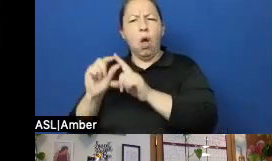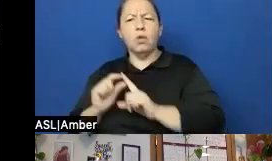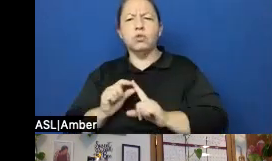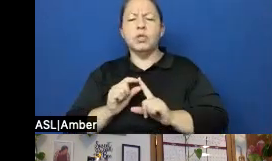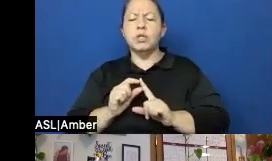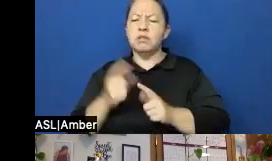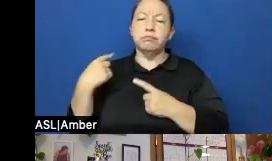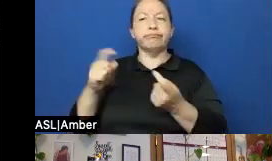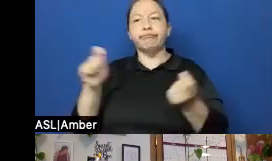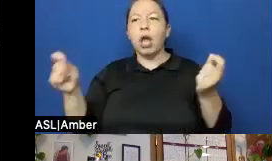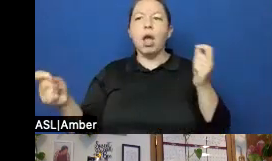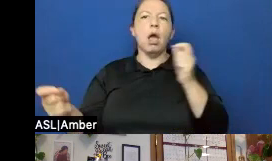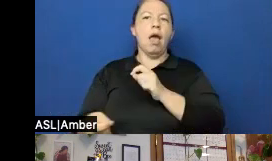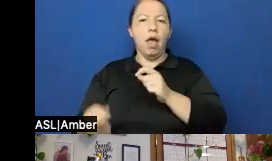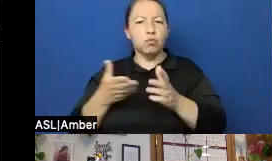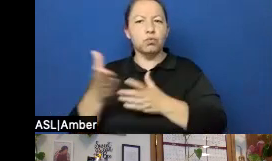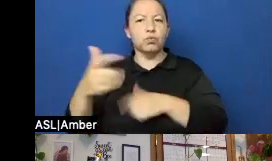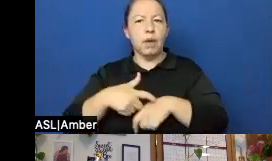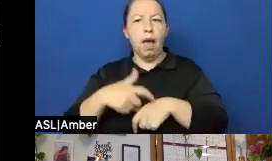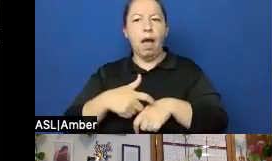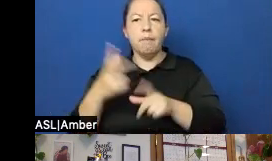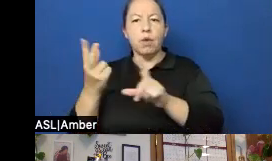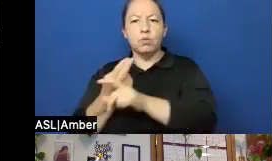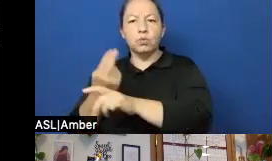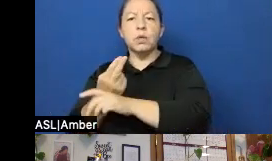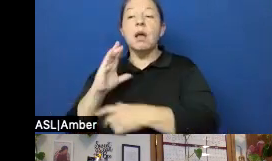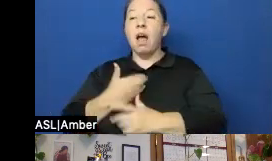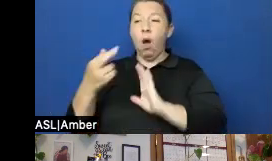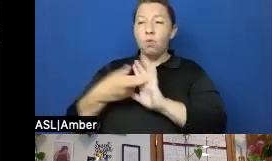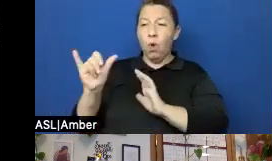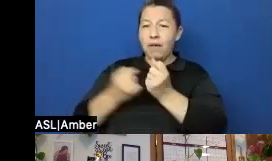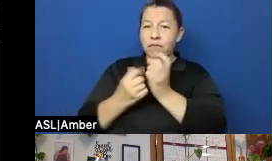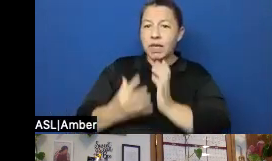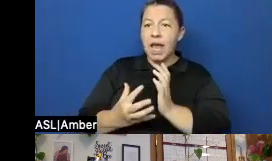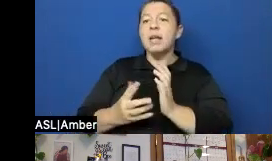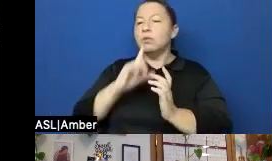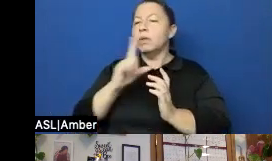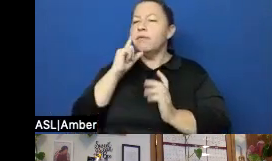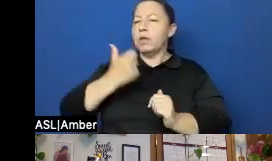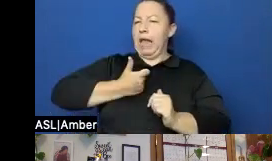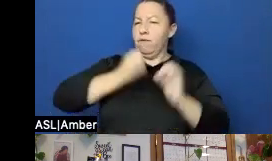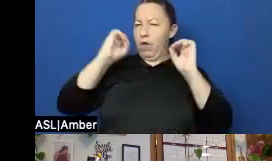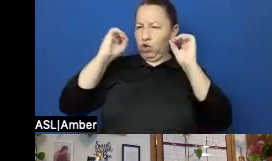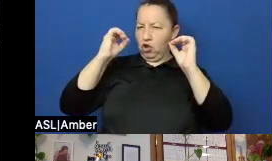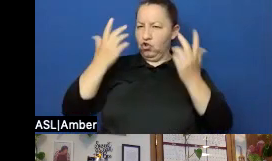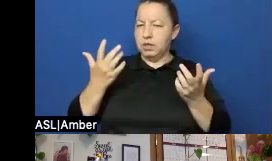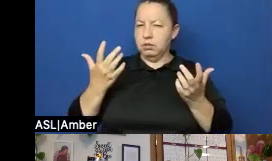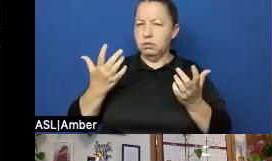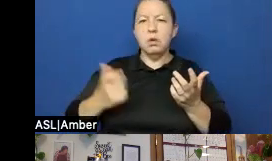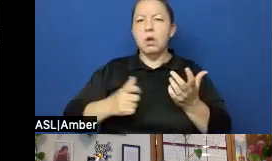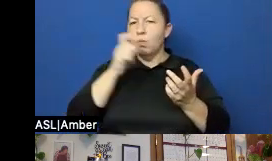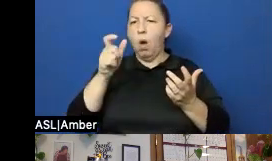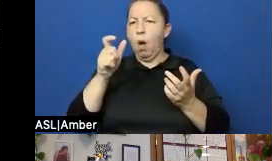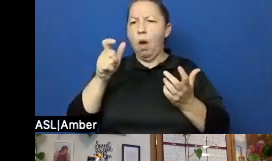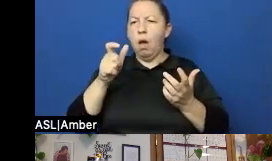right? And so our role as an advocate is to self-educate, right? So we don't have to have them